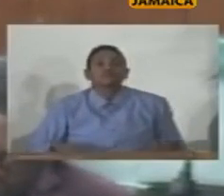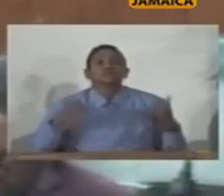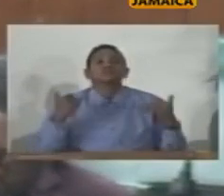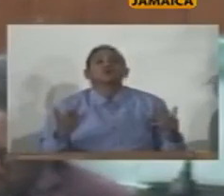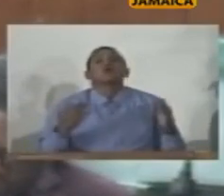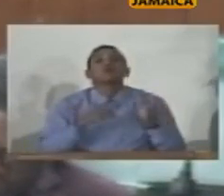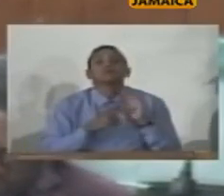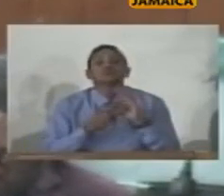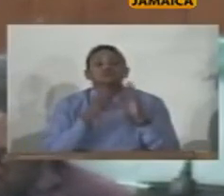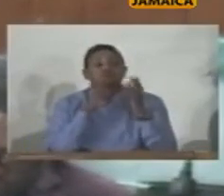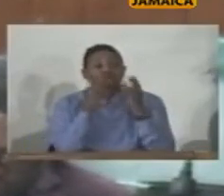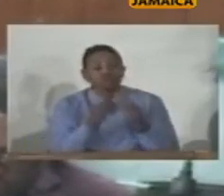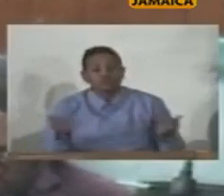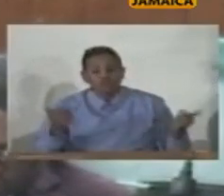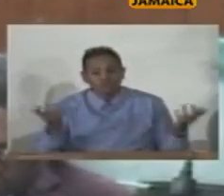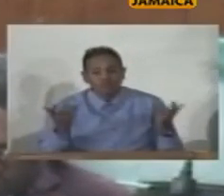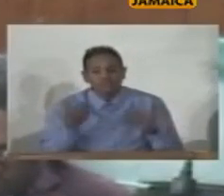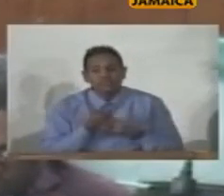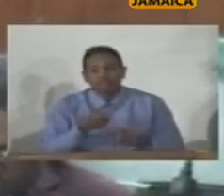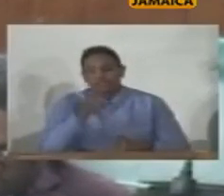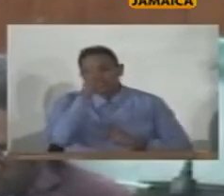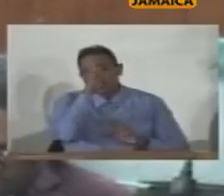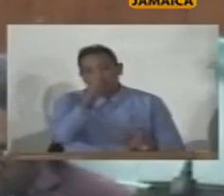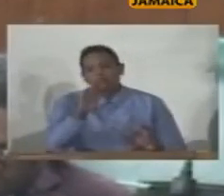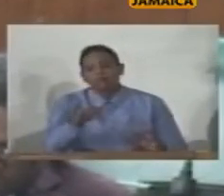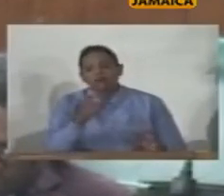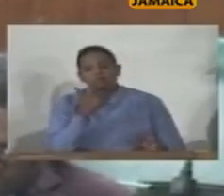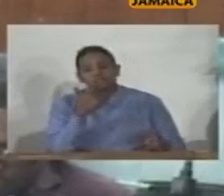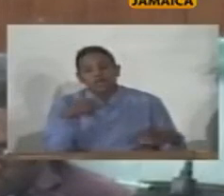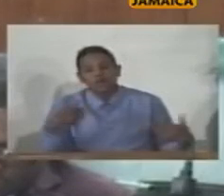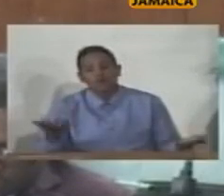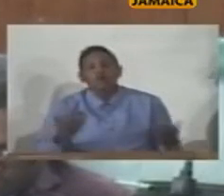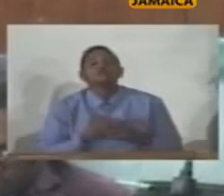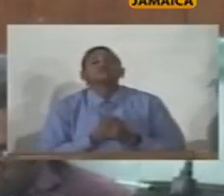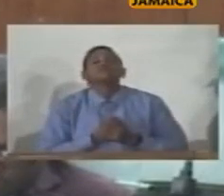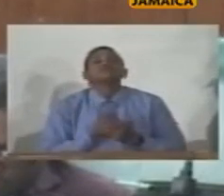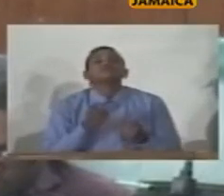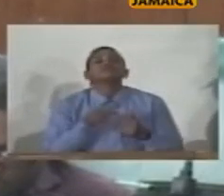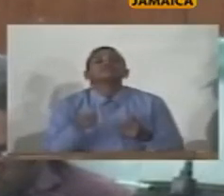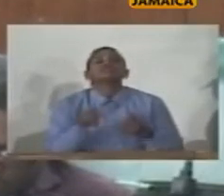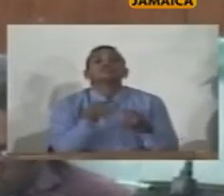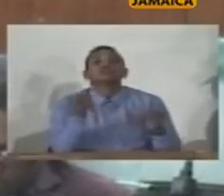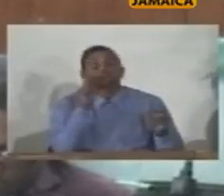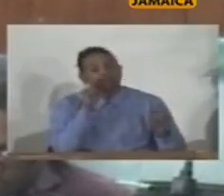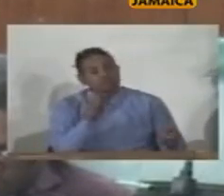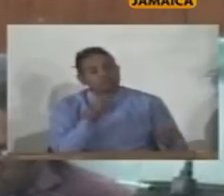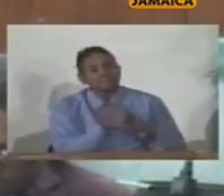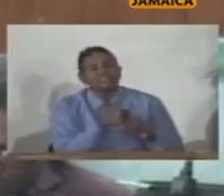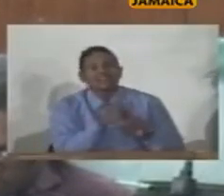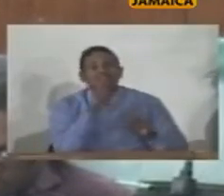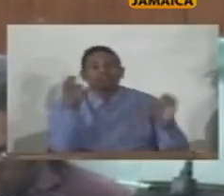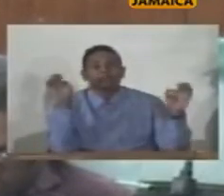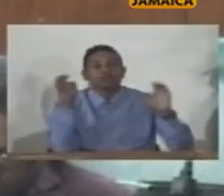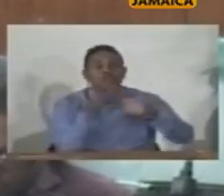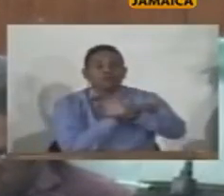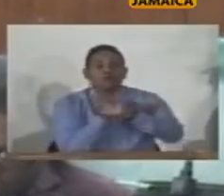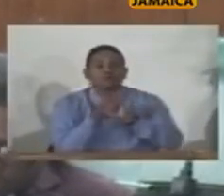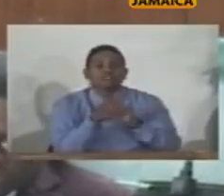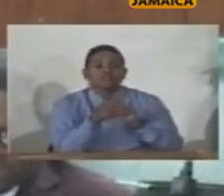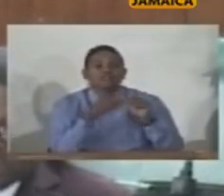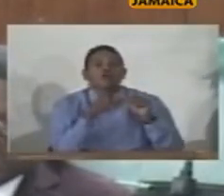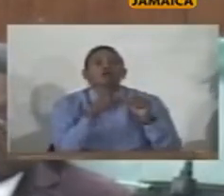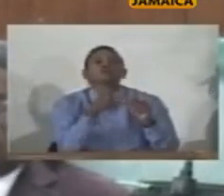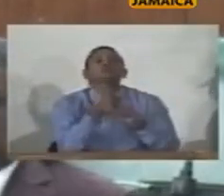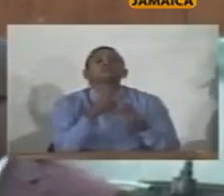be it resolved by this Honourable House as follows. 1. This resolution may be cited as the Emergency Powers